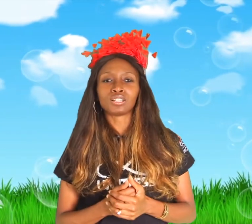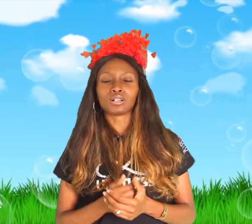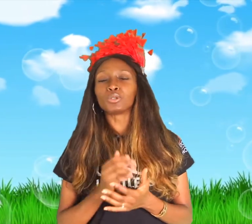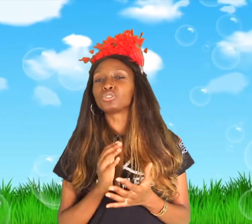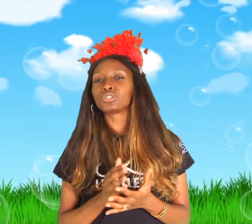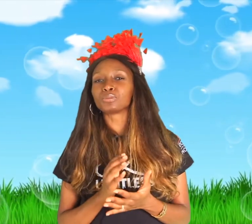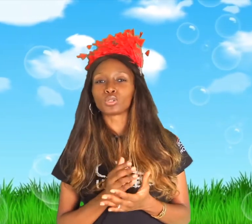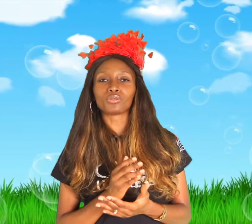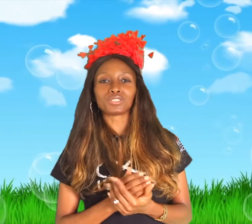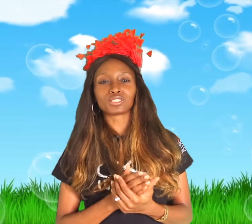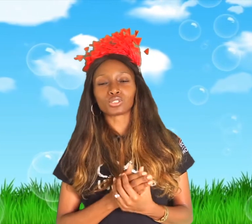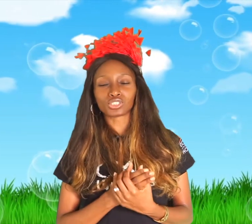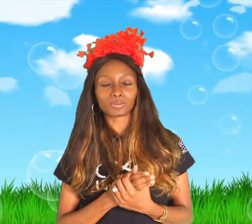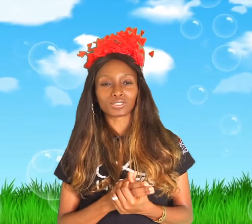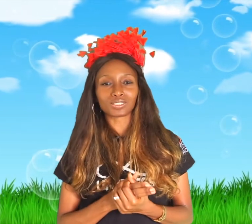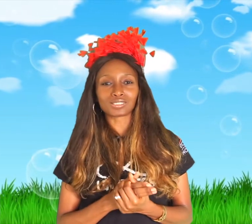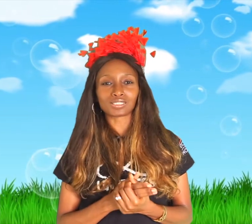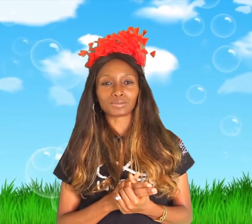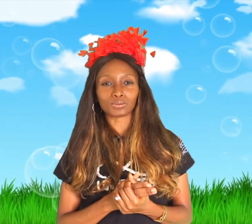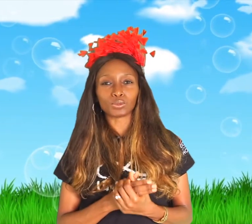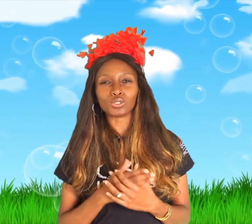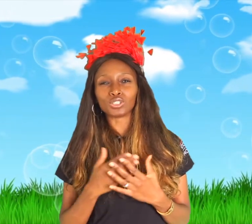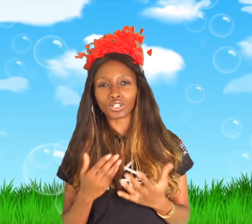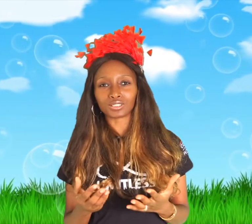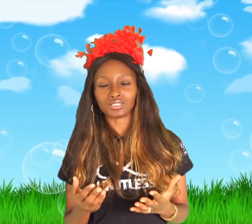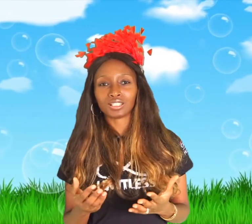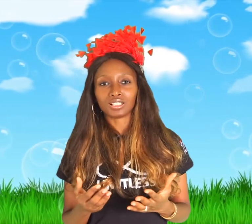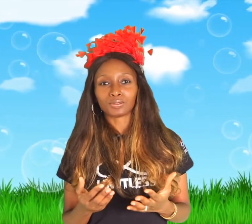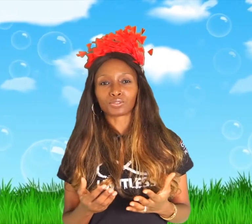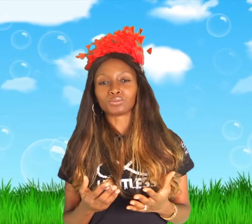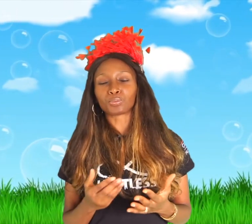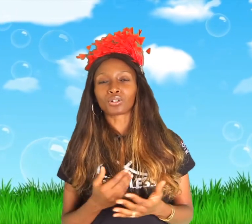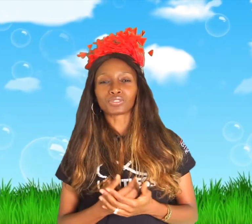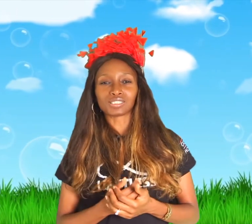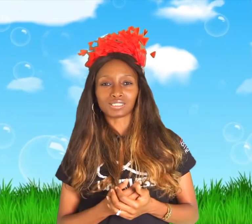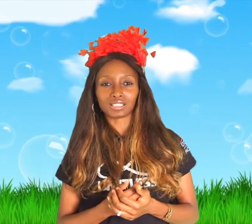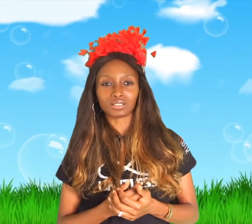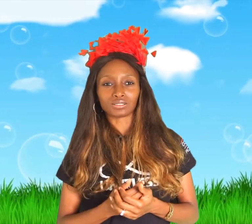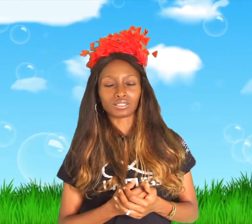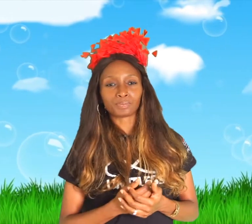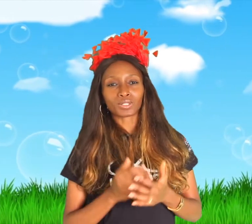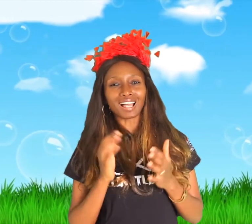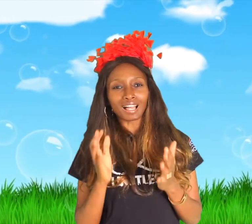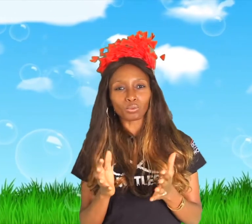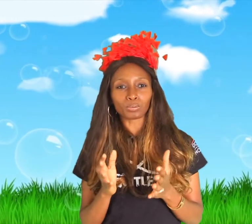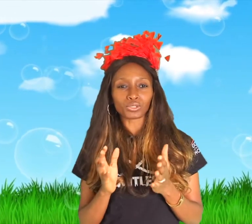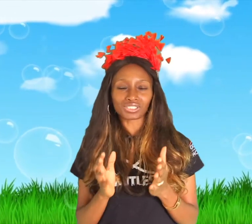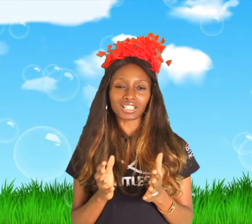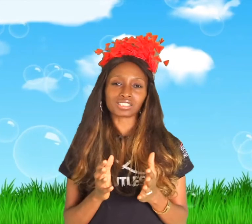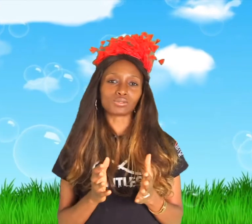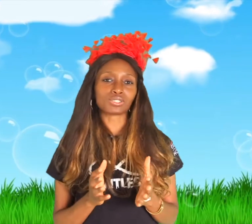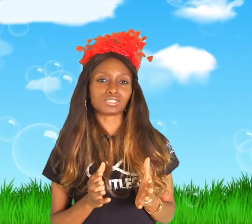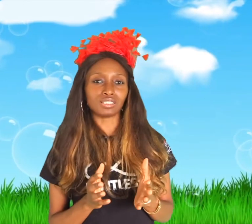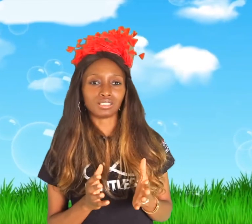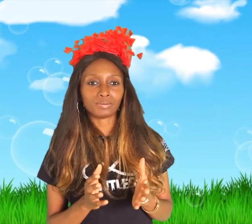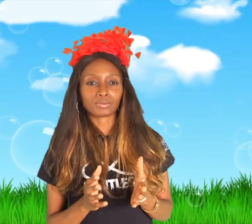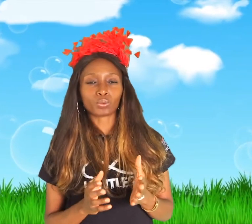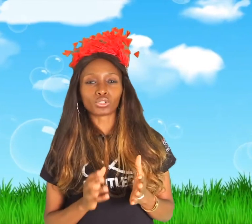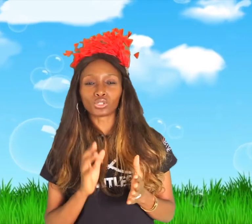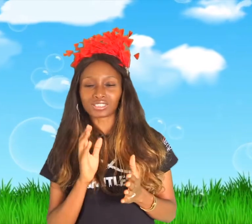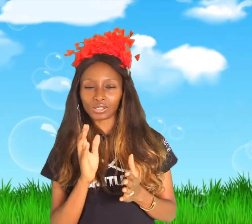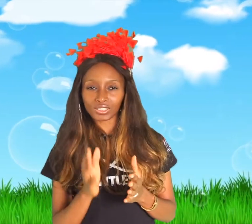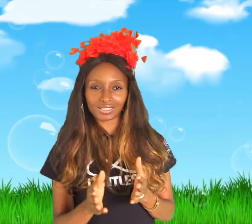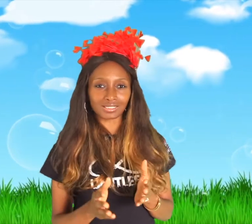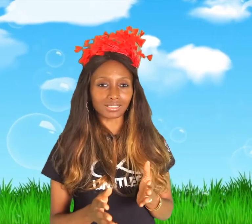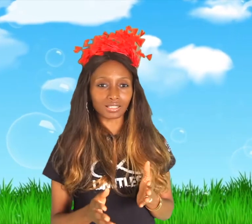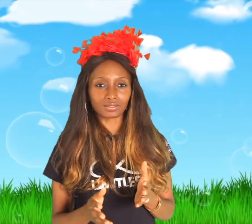God. And when you read the book of Ezekiel chapter 37, we will learn from the prophet Ezekiel how we must take seriously